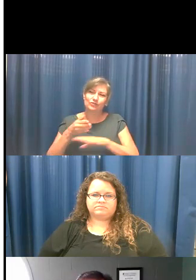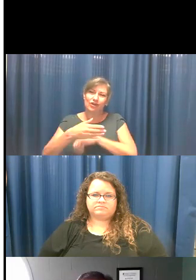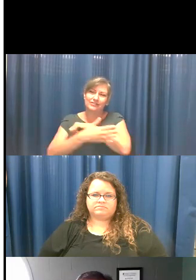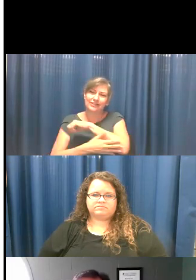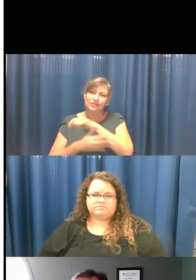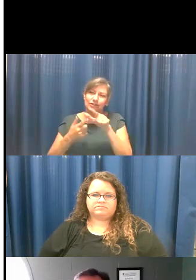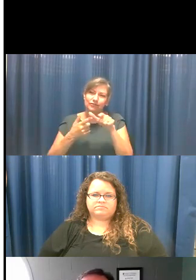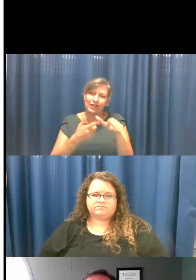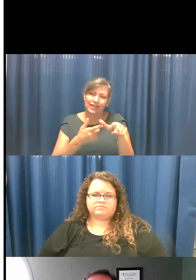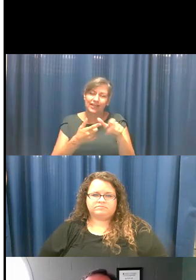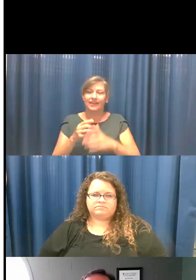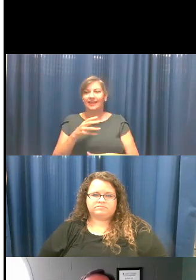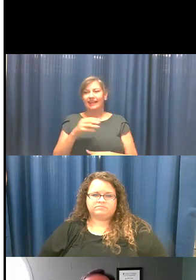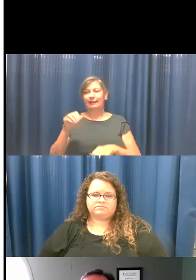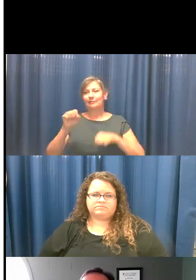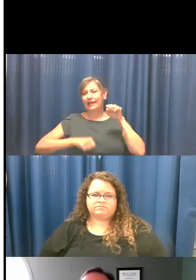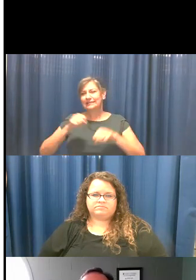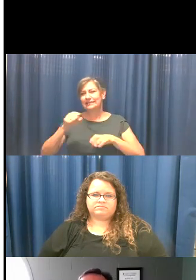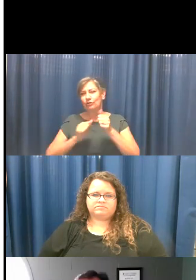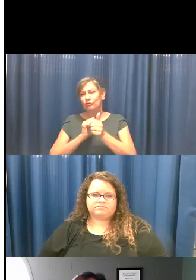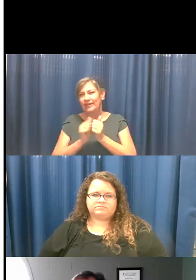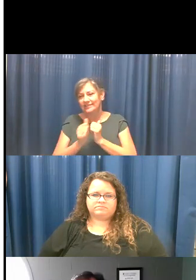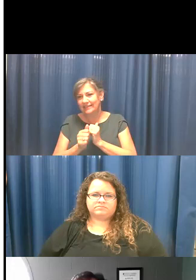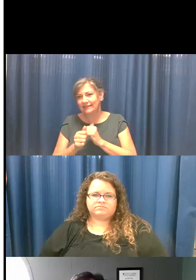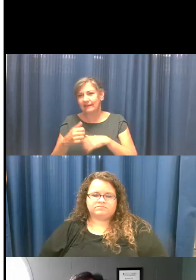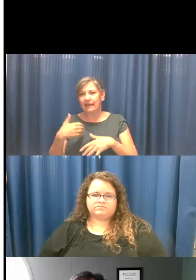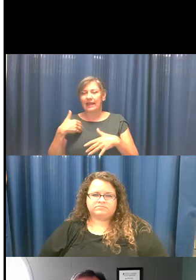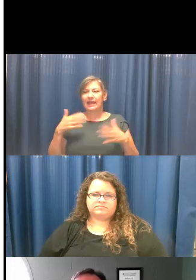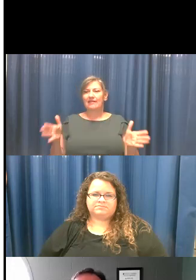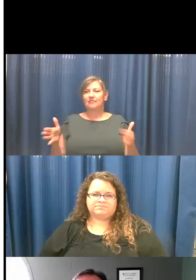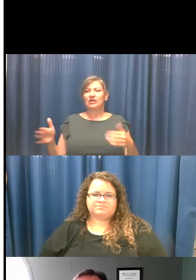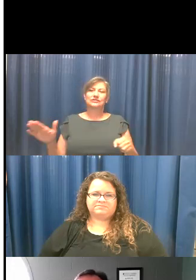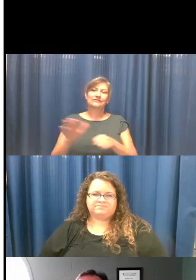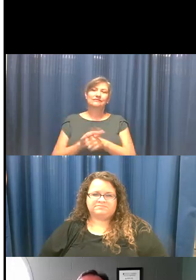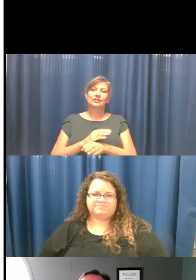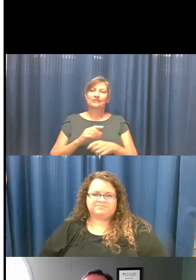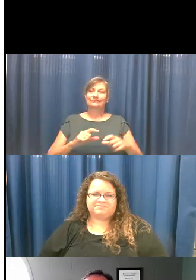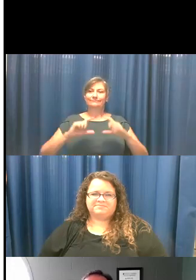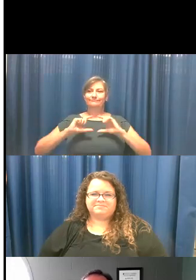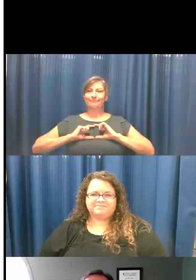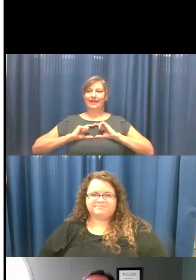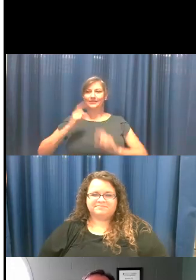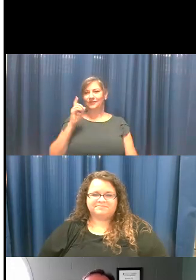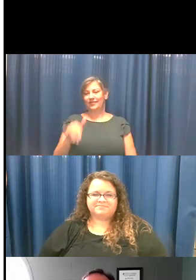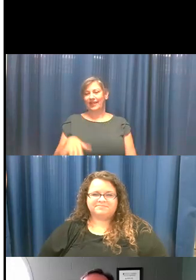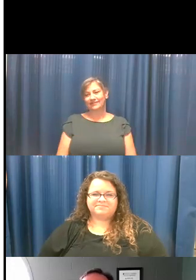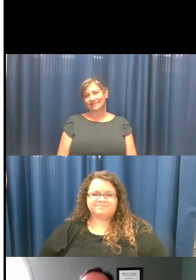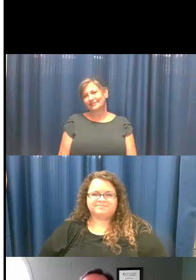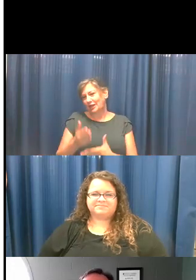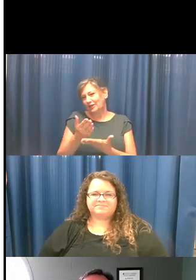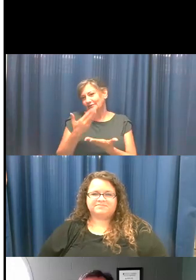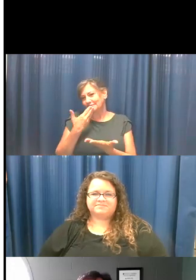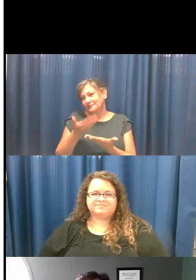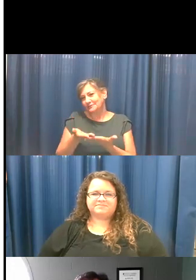then bicycle racing, and I have boxes full of medals for that. So turns out there are sports that are good